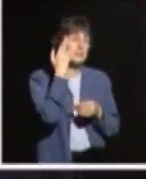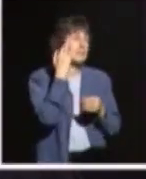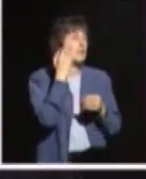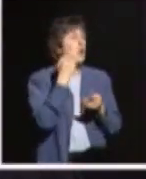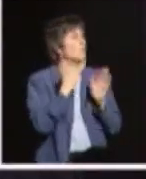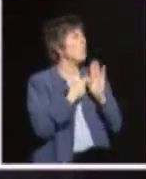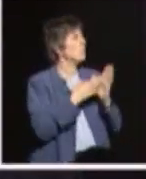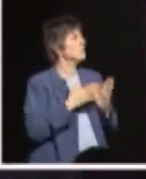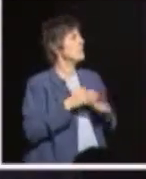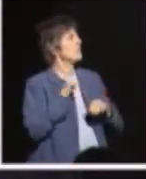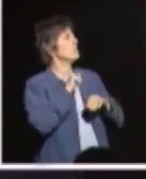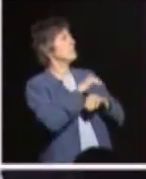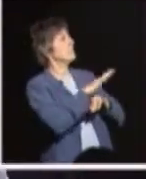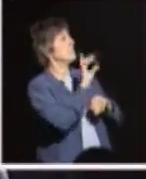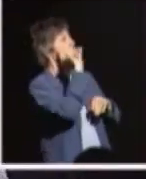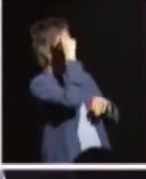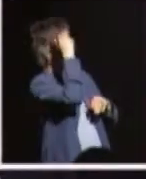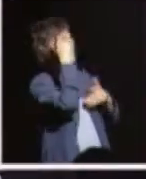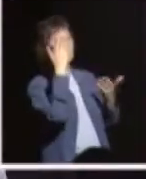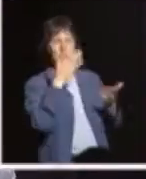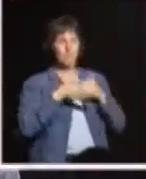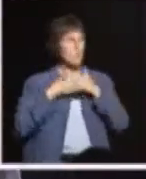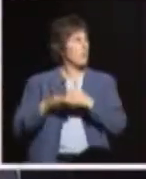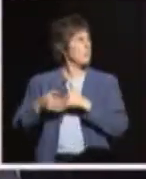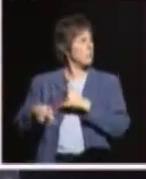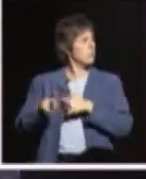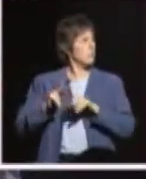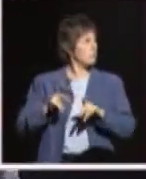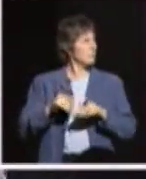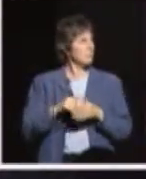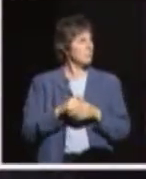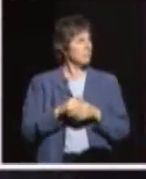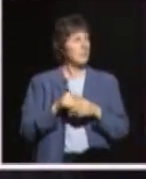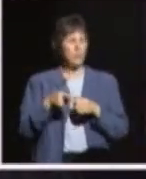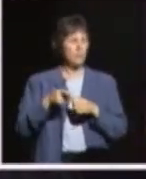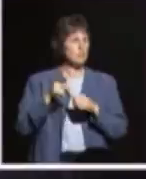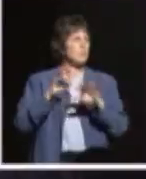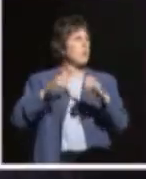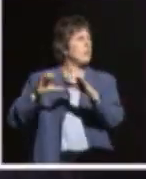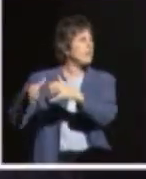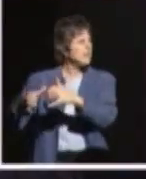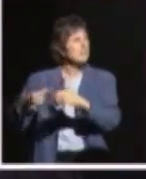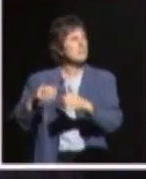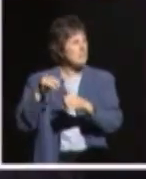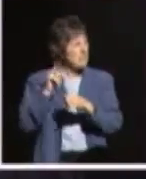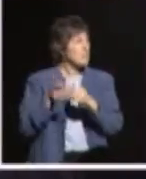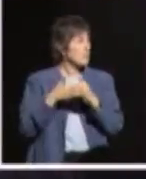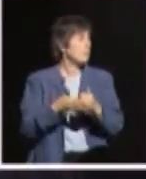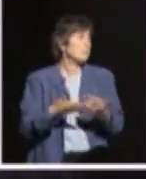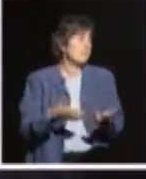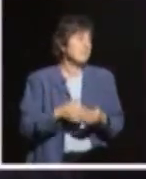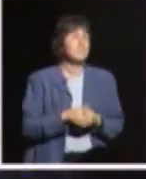are sent to governments to help those populations that need that help.